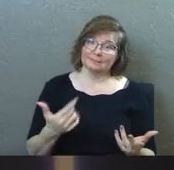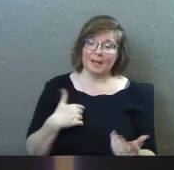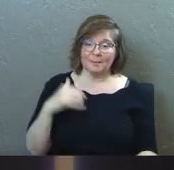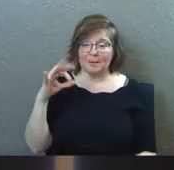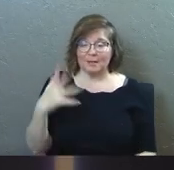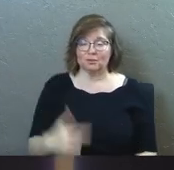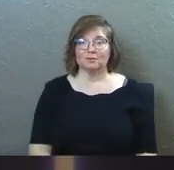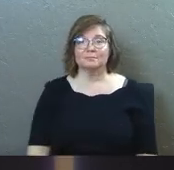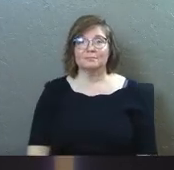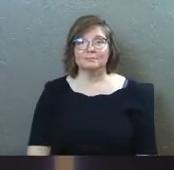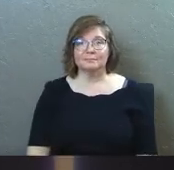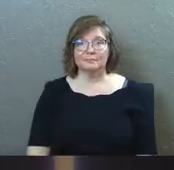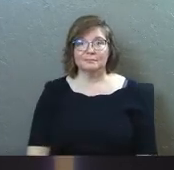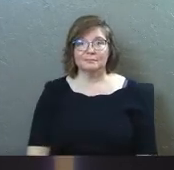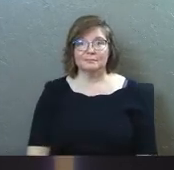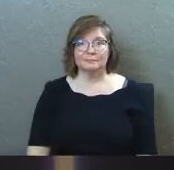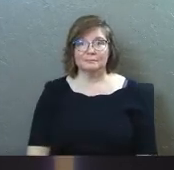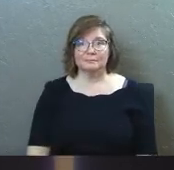Pastor.